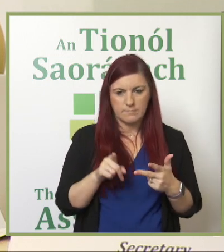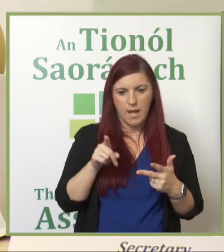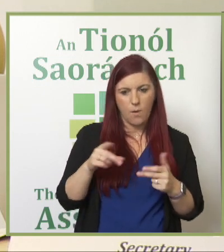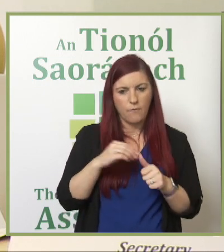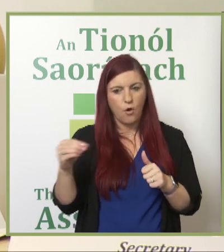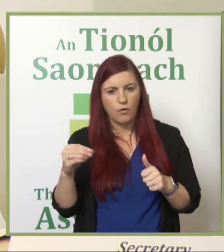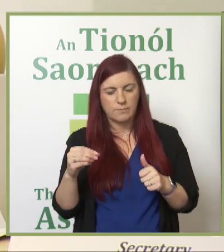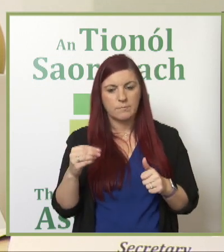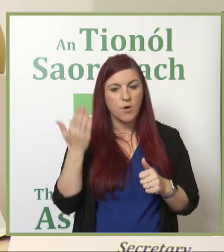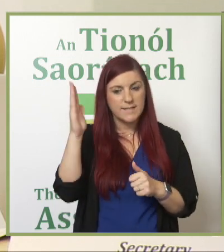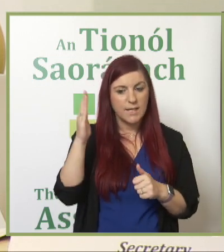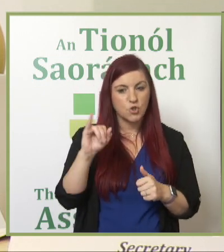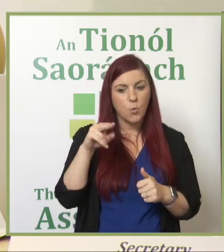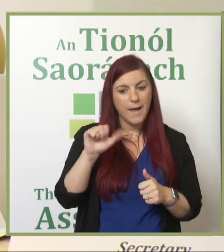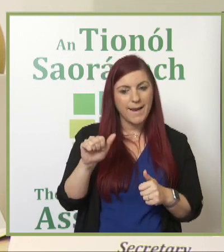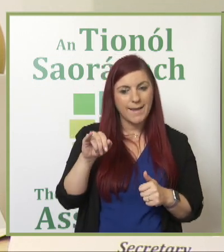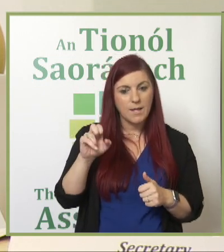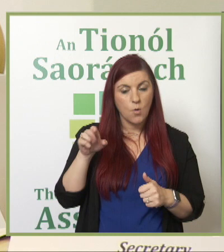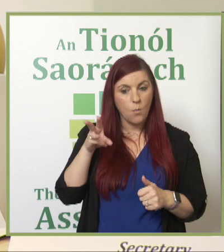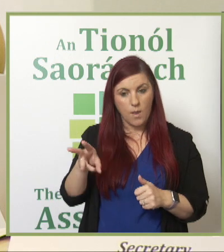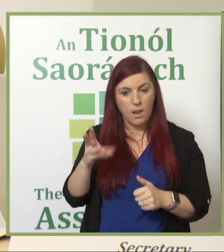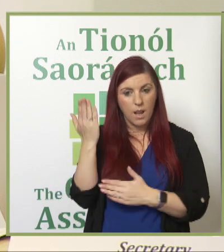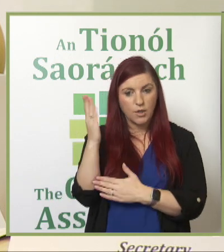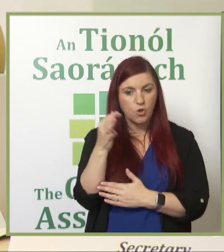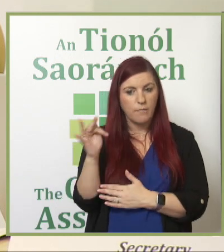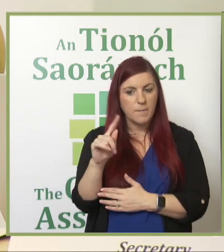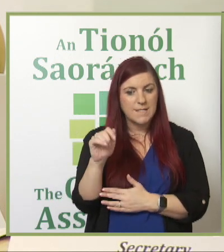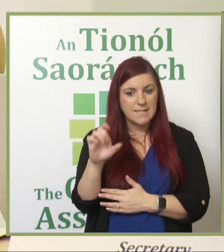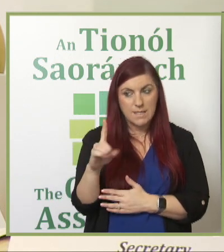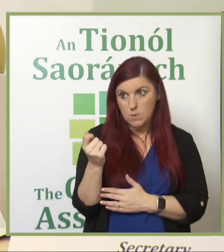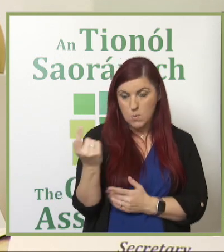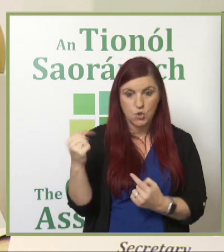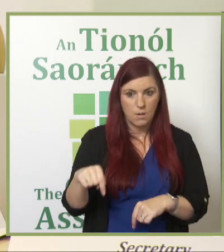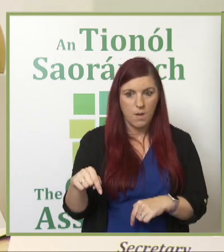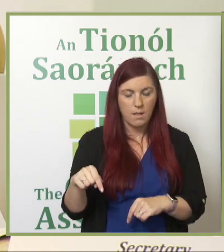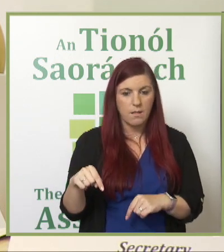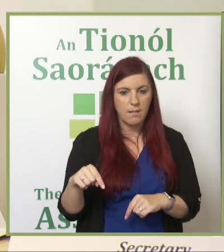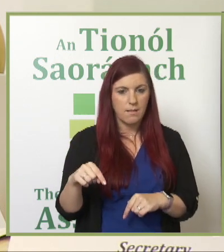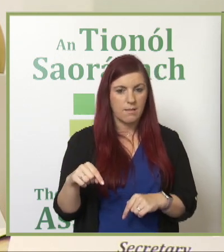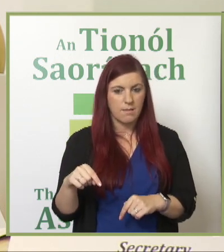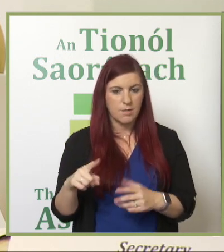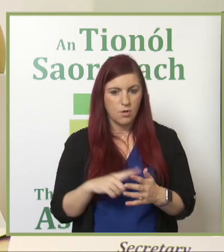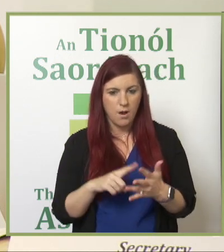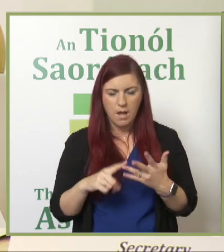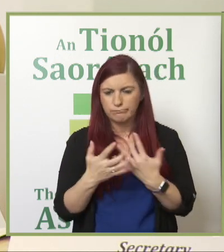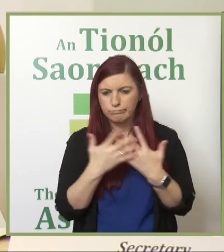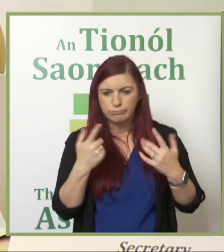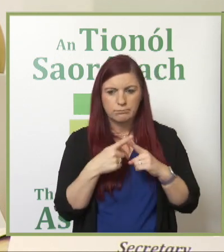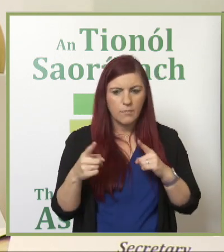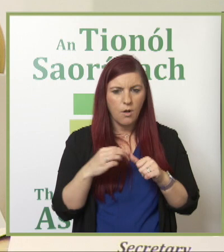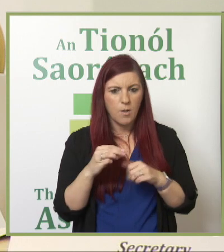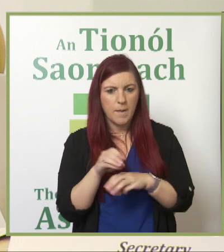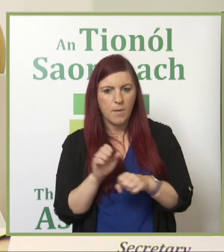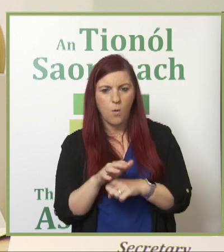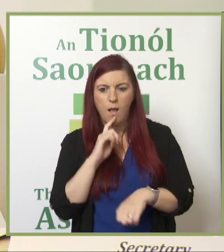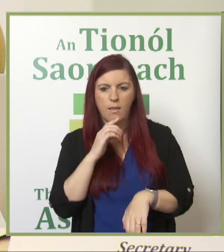College, related to issues of addiction and citizen engagement. Joe O'Neill, who's leading the local drugs and alcohol task force in the Western region, so